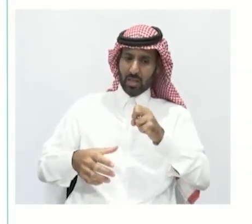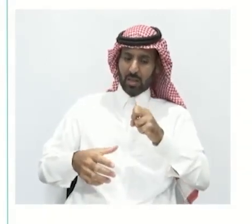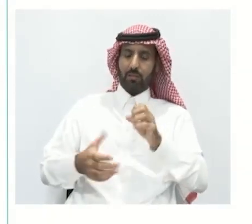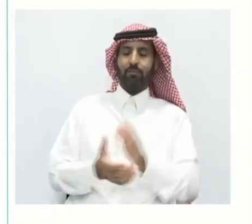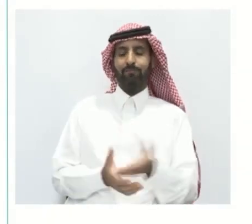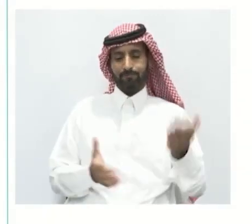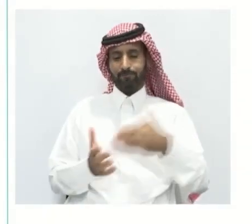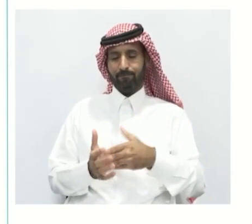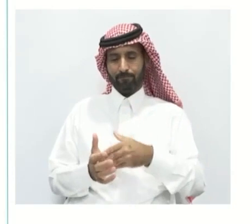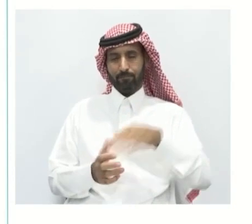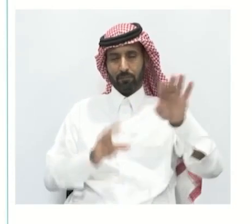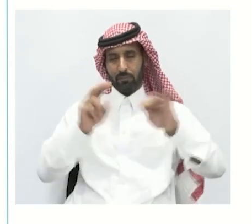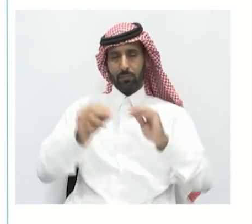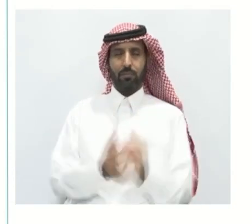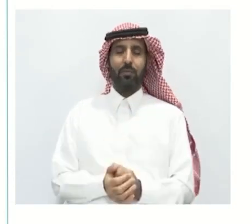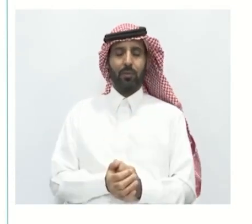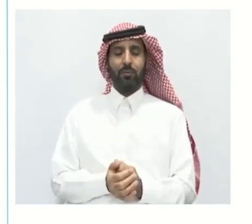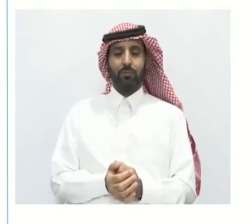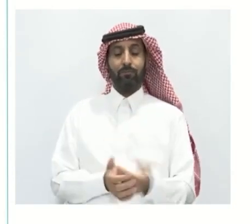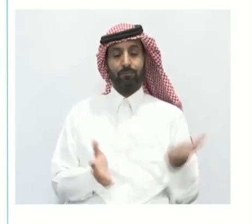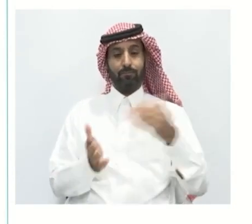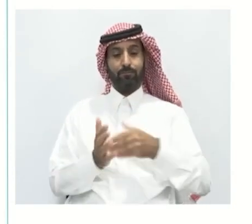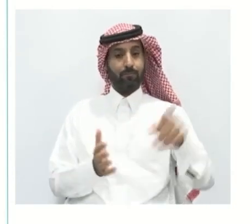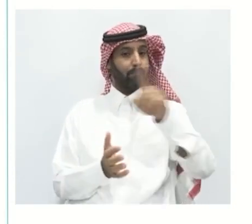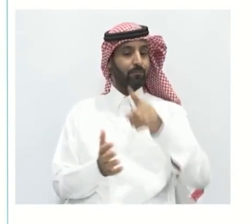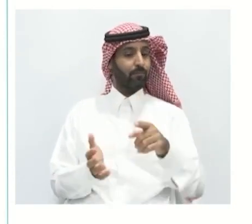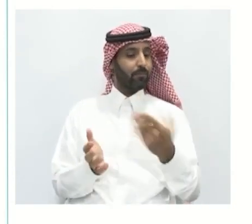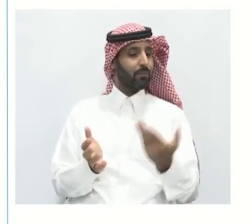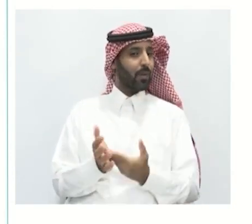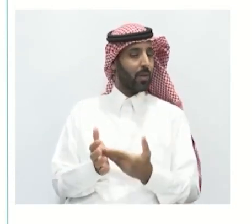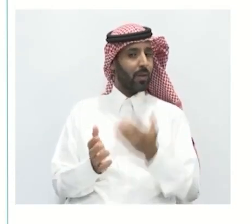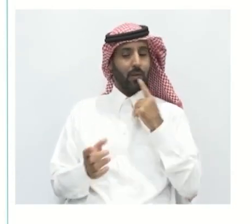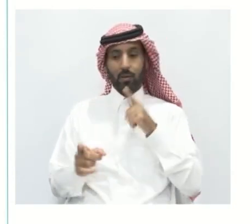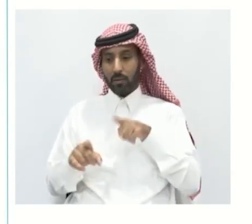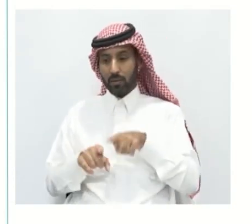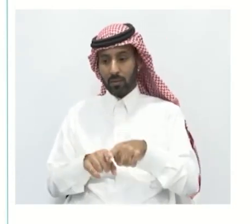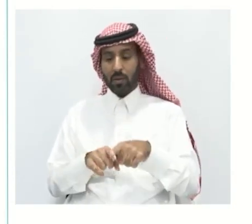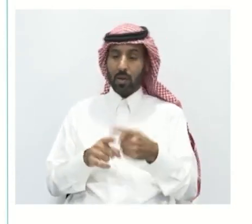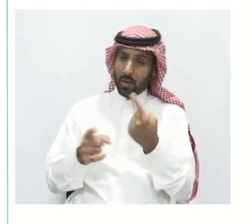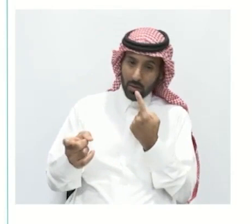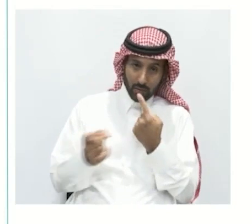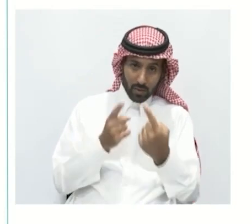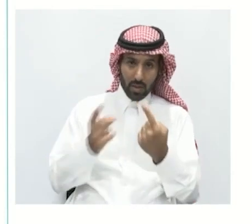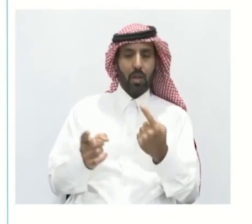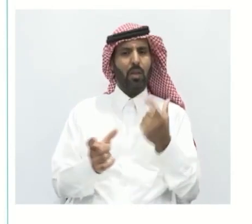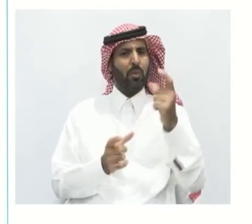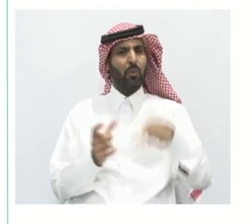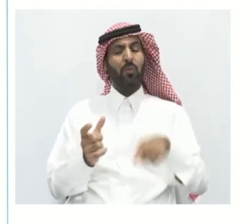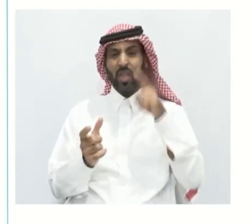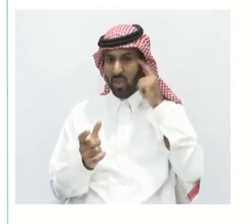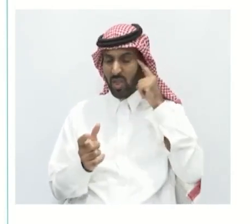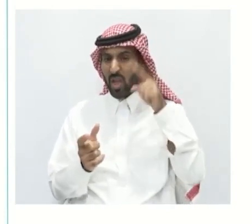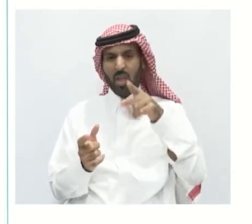That's the end of the story here. And the last question here, with a partner, discuss if you think that Mr.